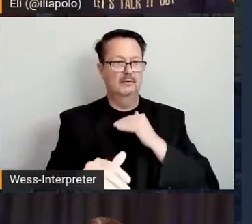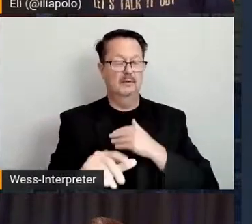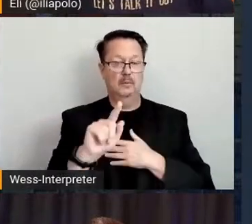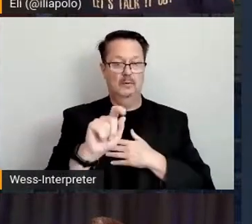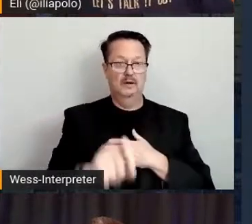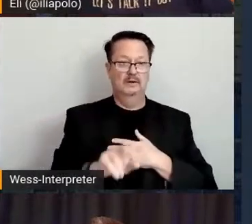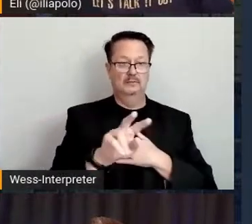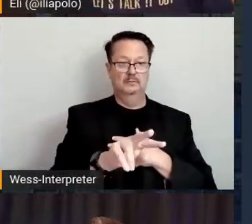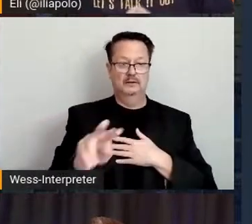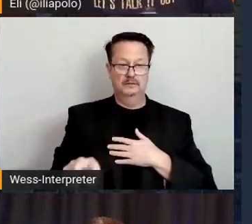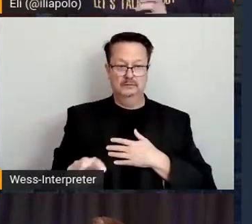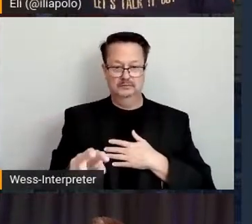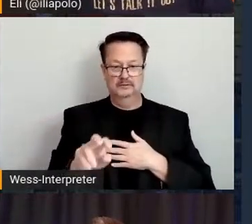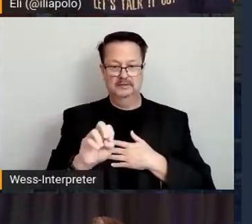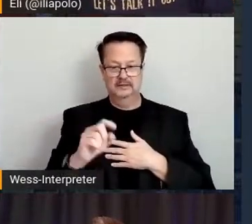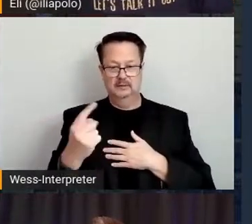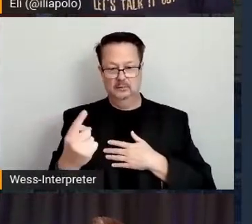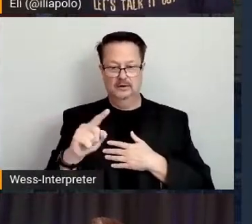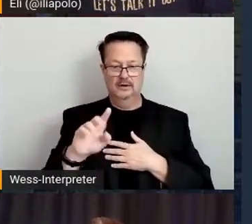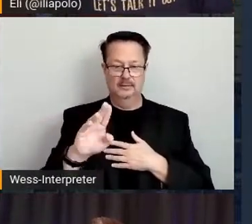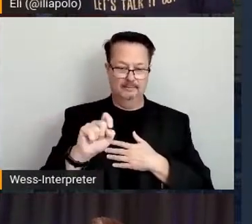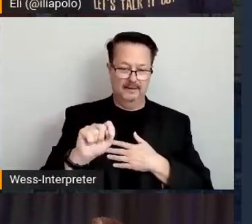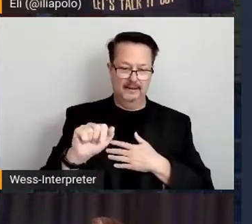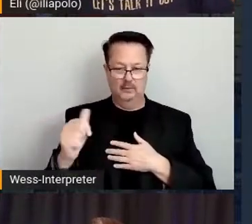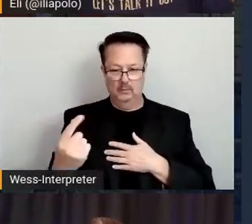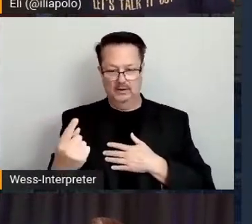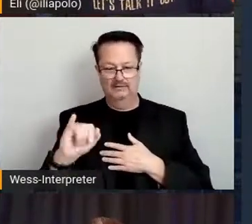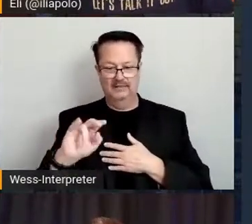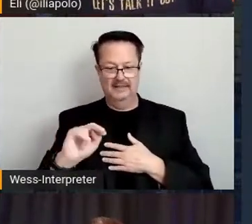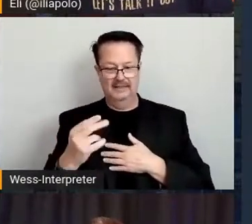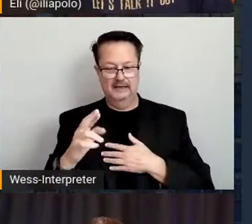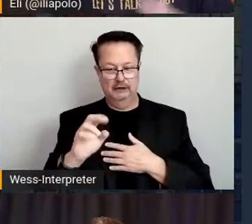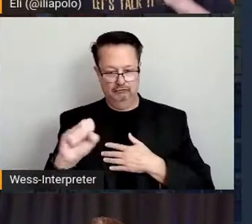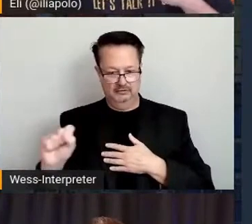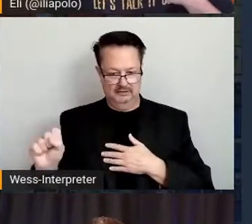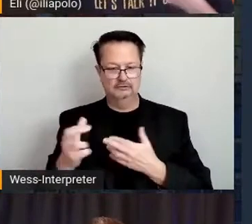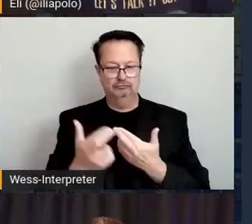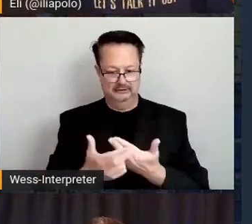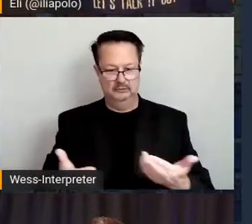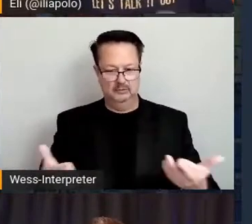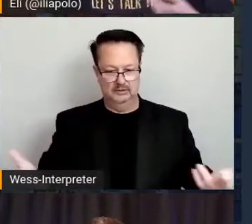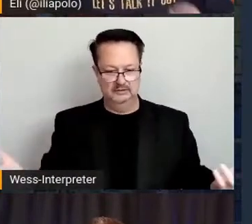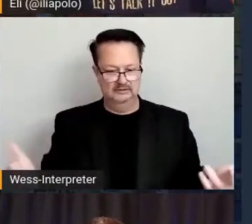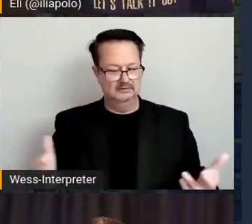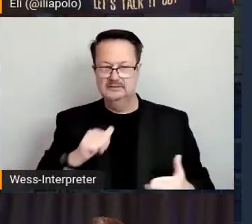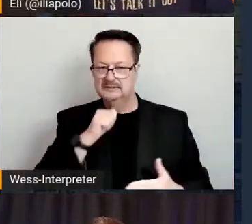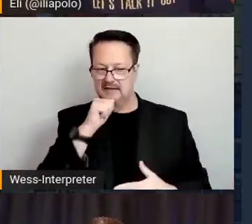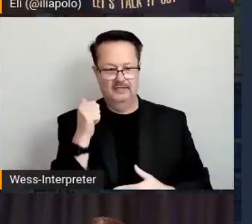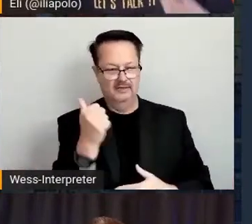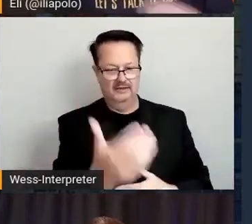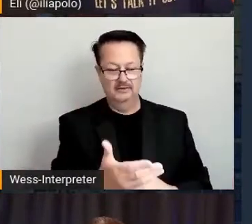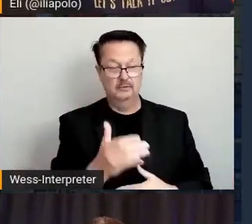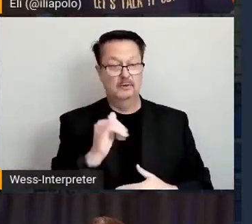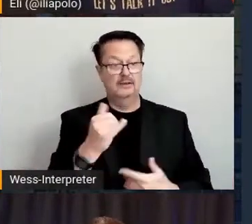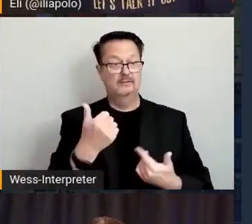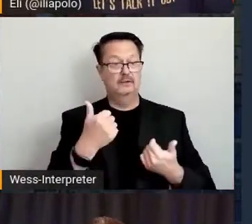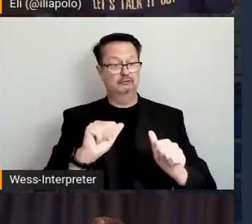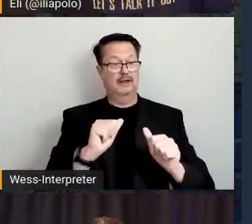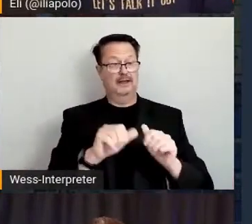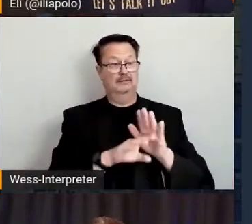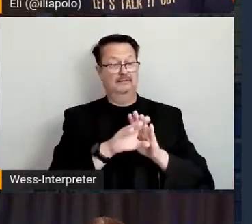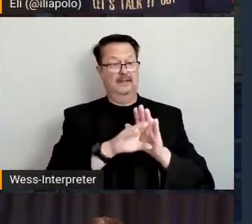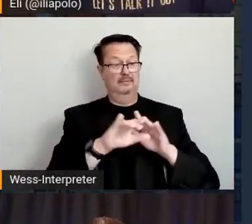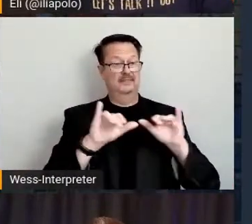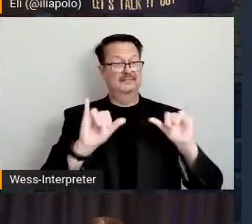1 version of the Ingress resource no longer exists. So this means that if we try to deploy the same manifest on our new Kubernetes